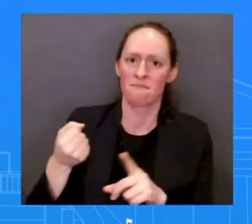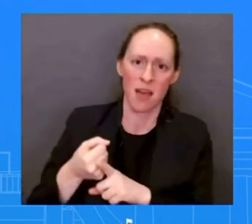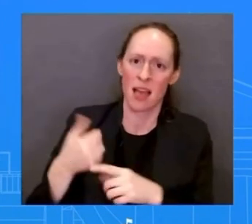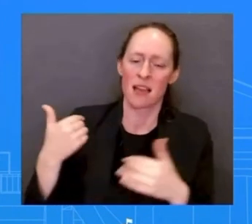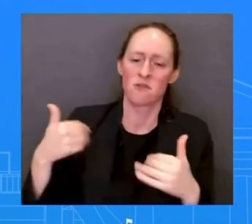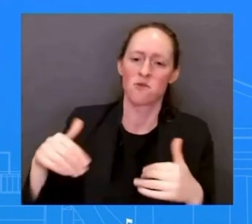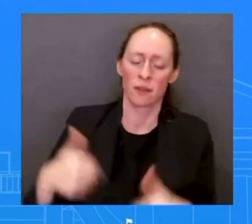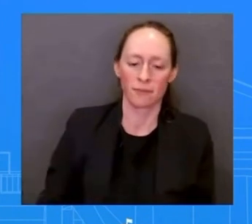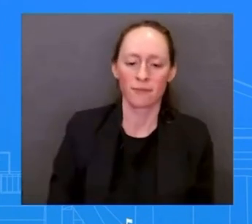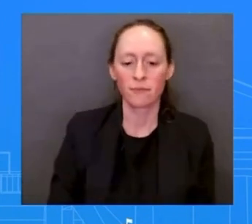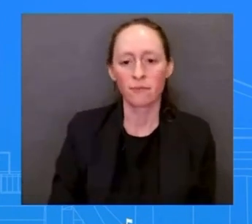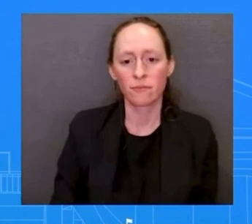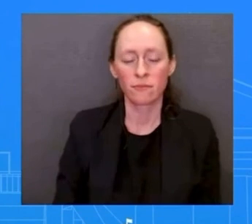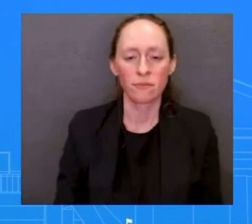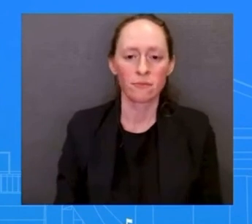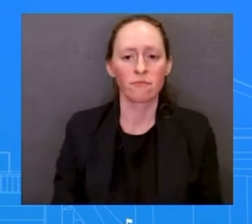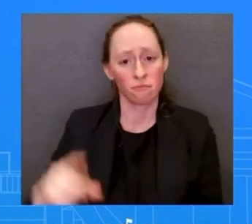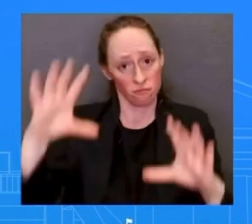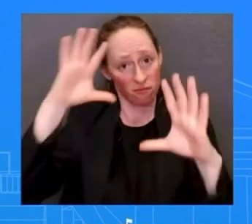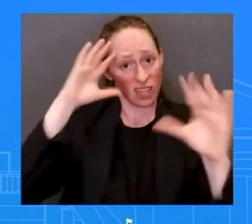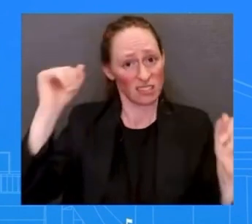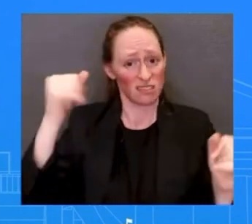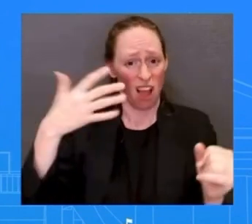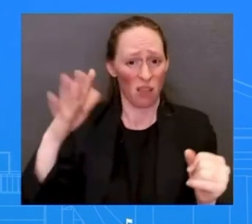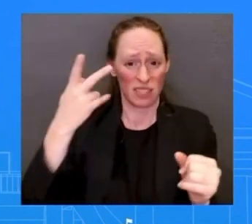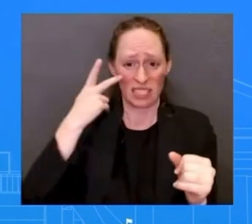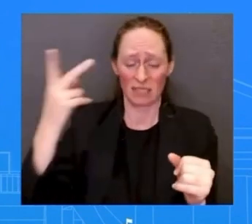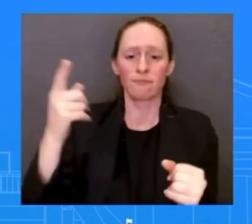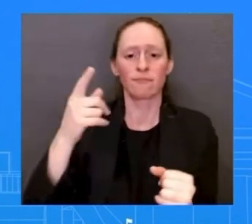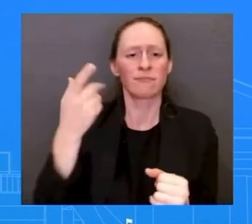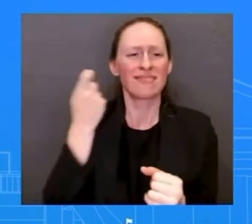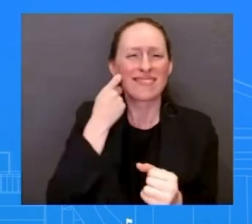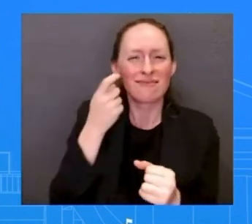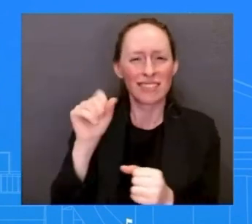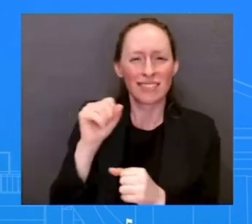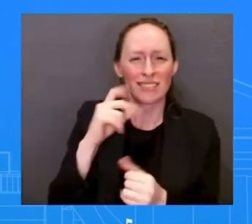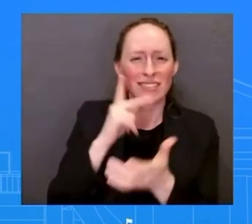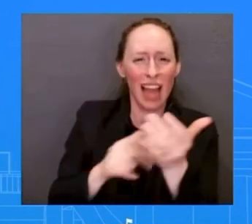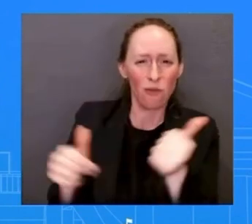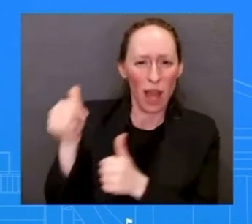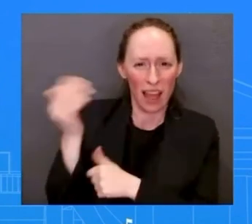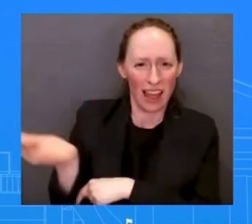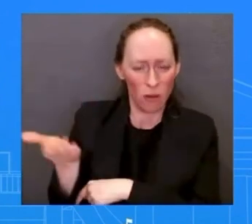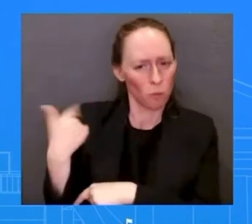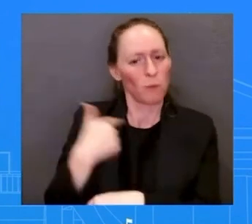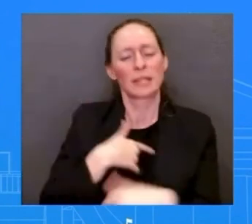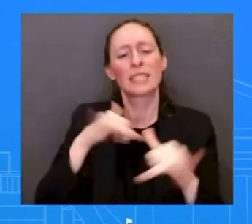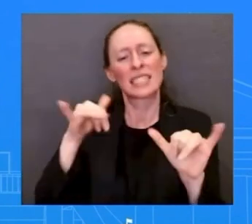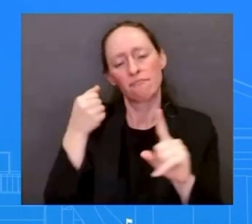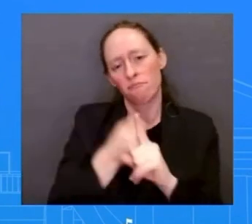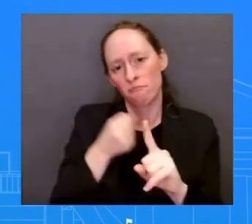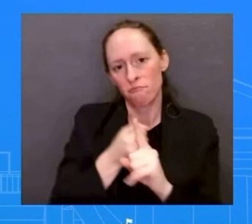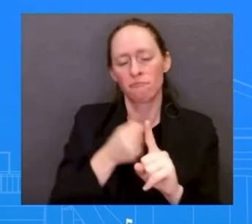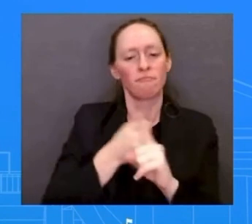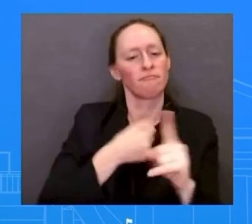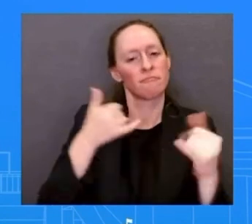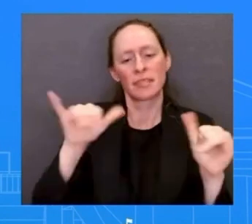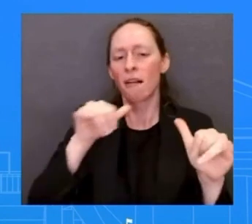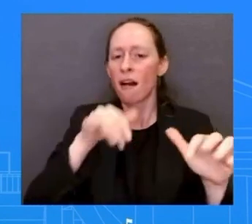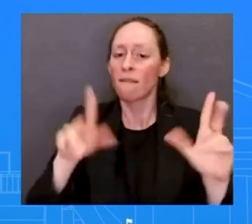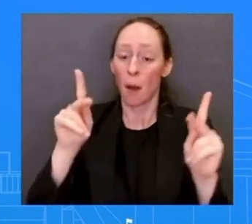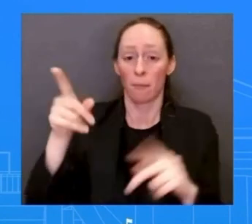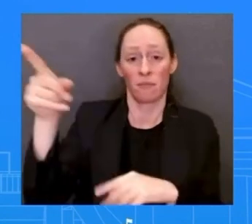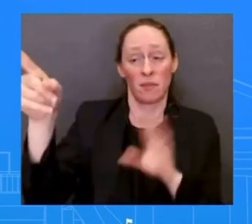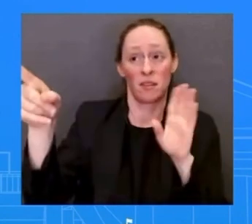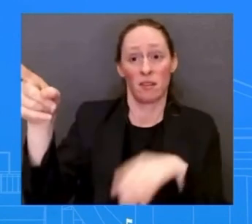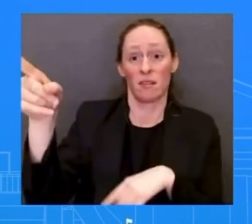continue to fight. We think the Supreme Court got it wrong. We've been very clear about that. This is, when you think more